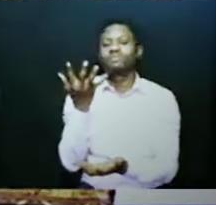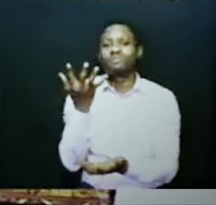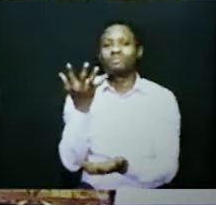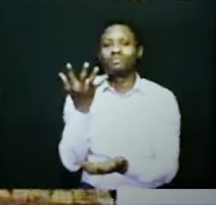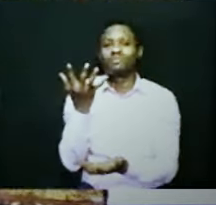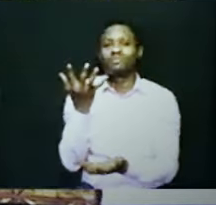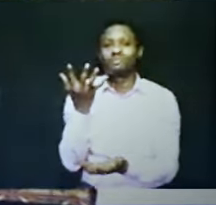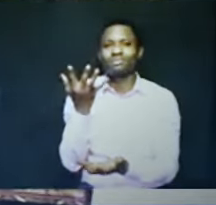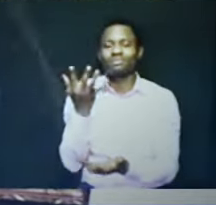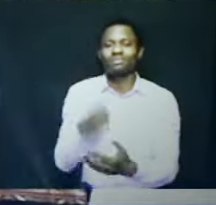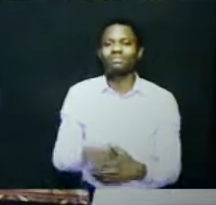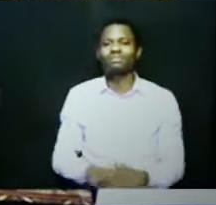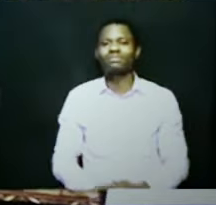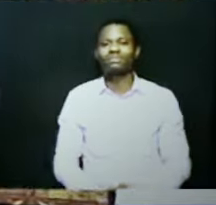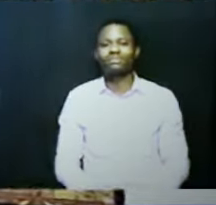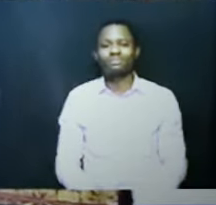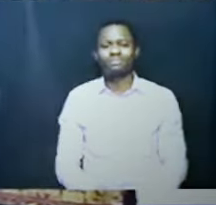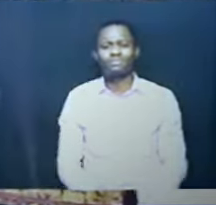worth.